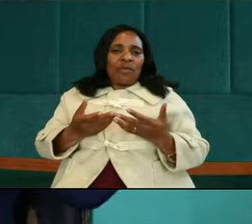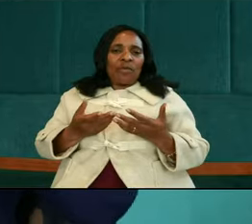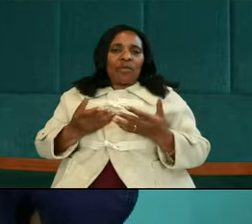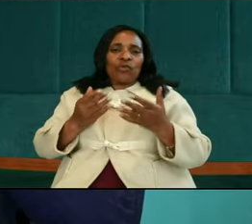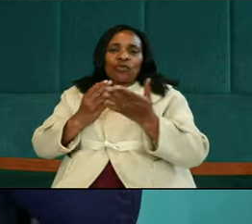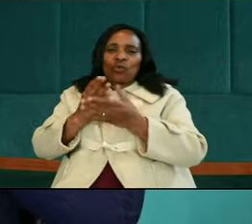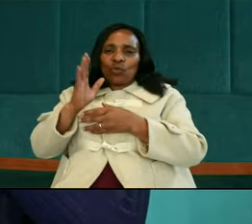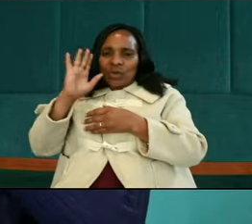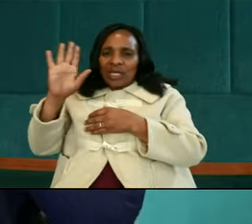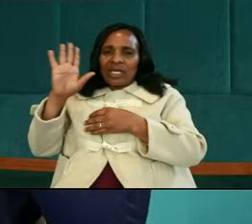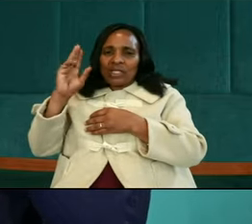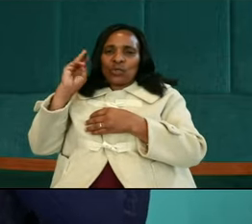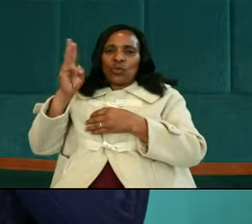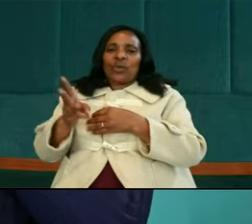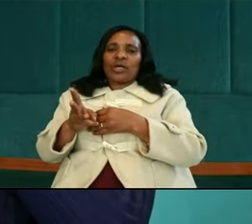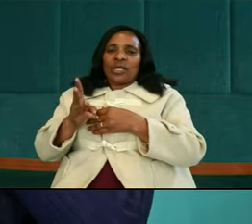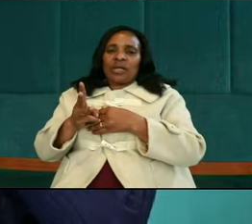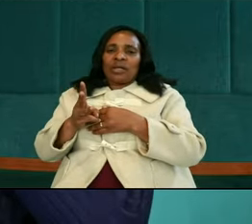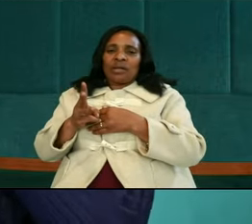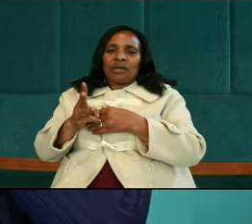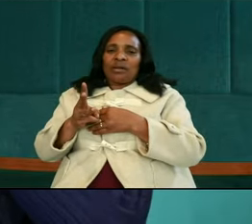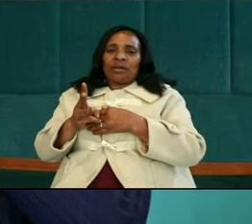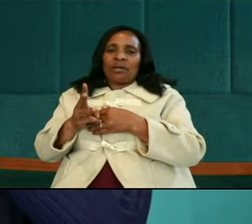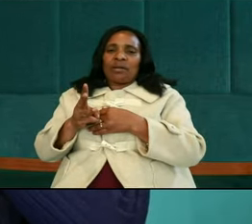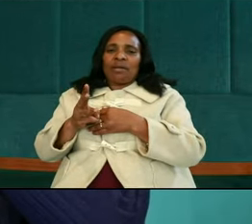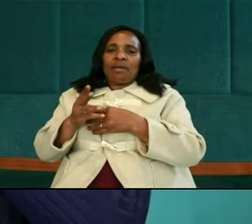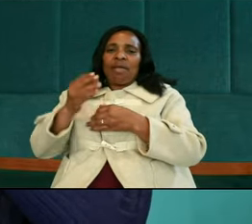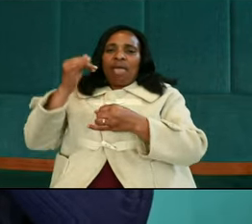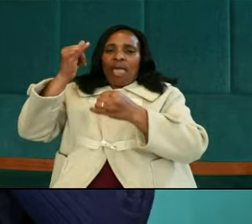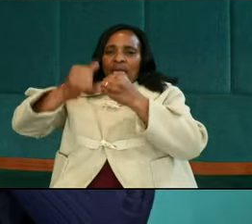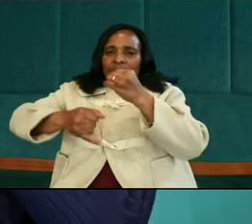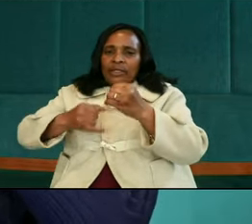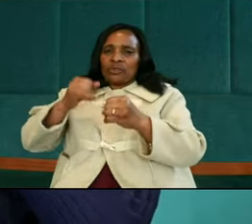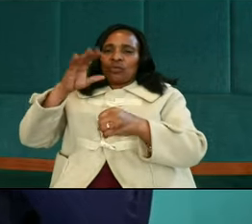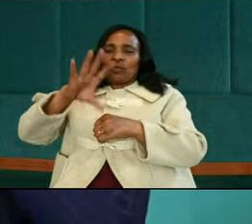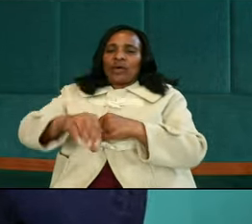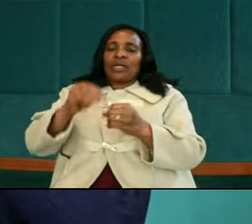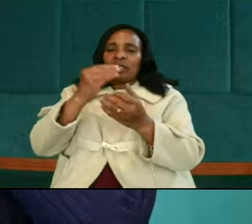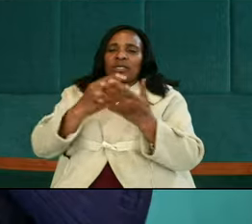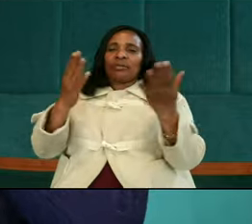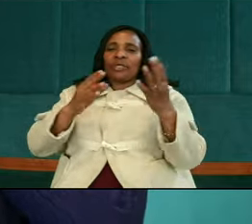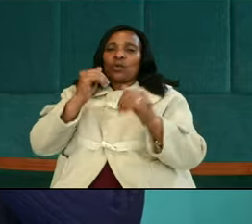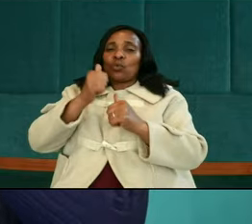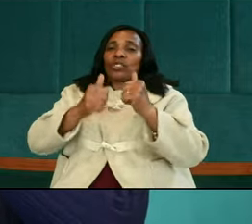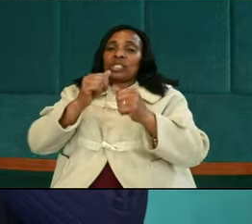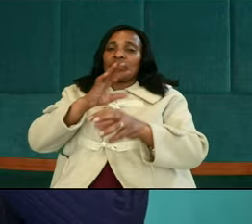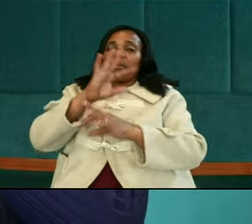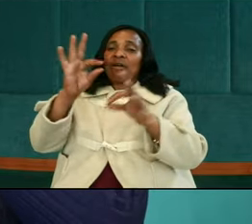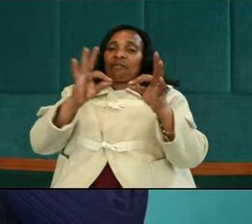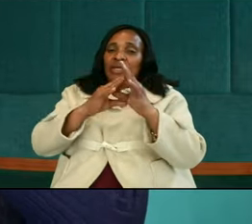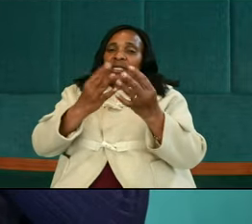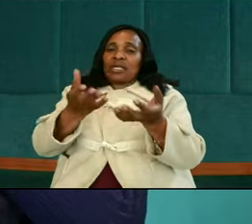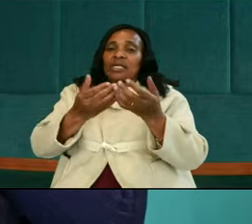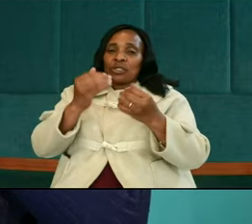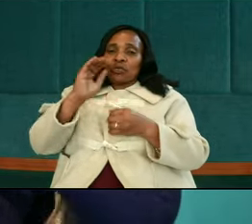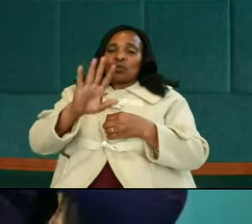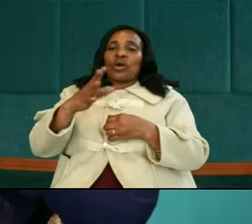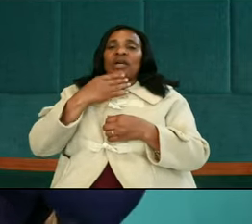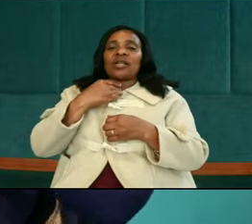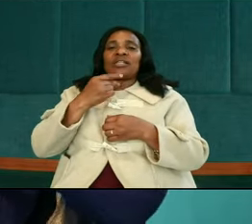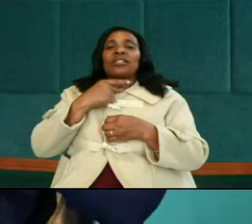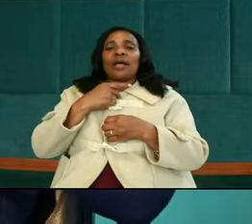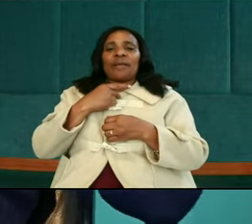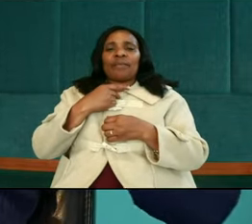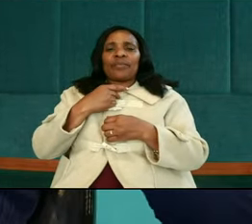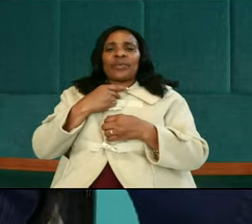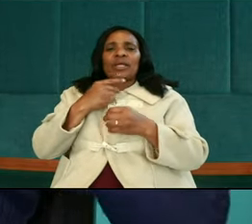magic, okay, mm-hmm. whatever, but somehow you'd end up finding something yeah. that perfectly meets your desires, yeah. provided you